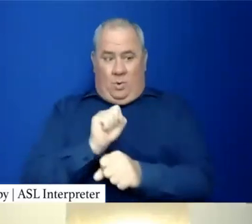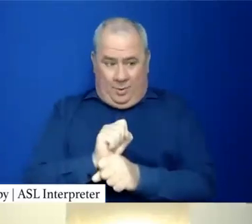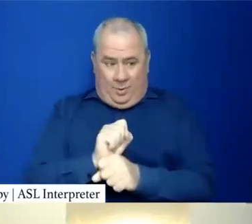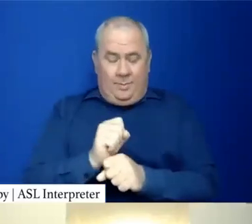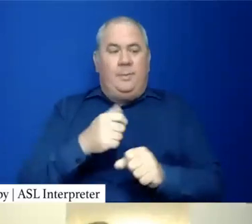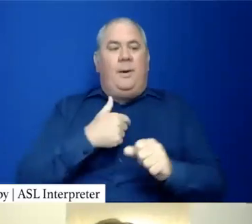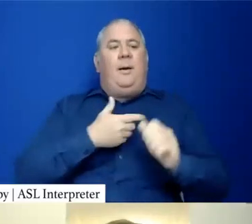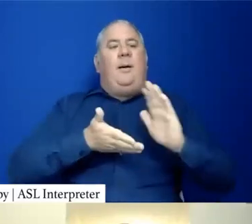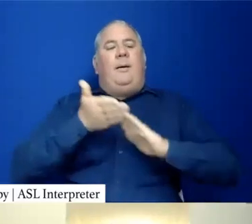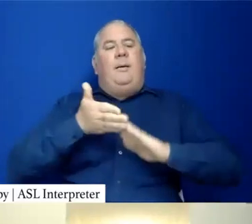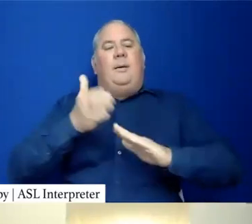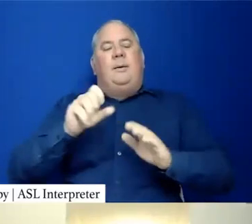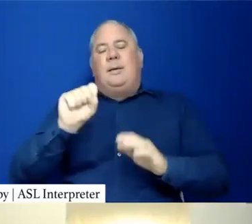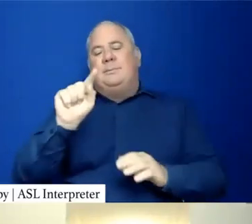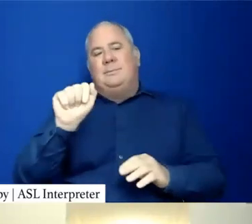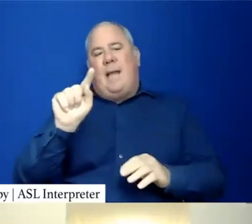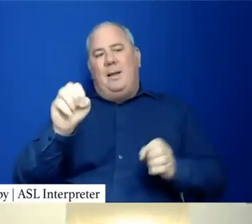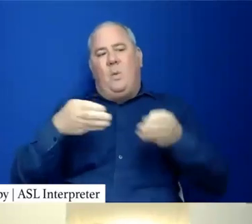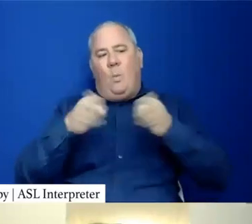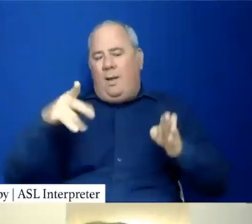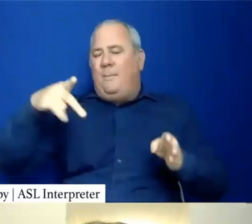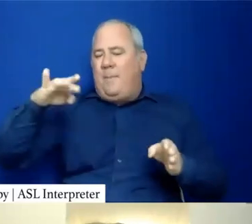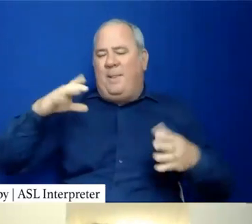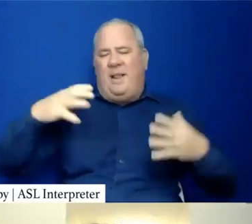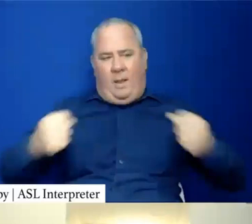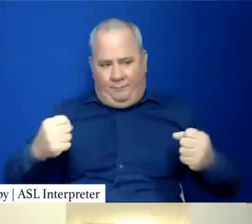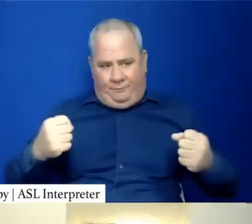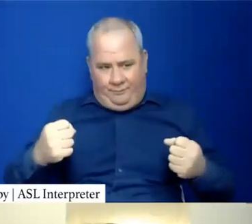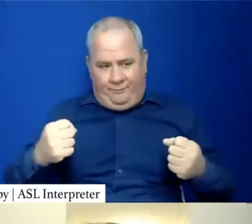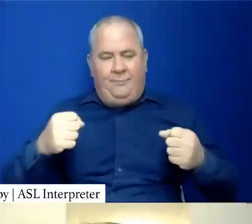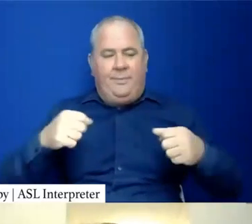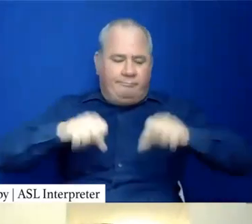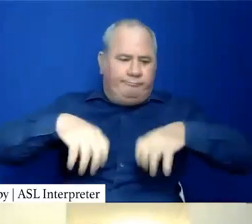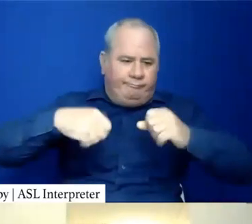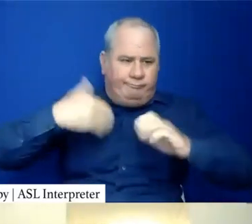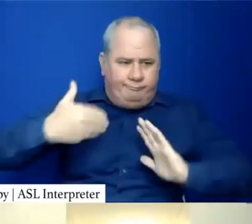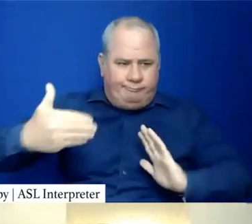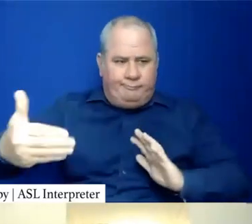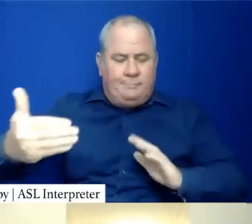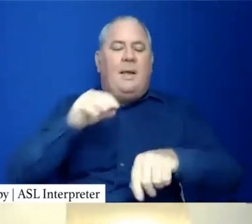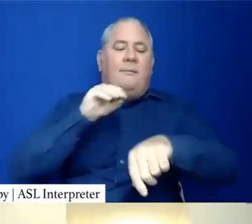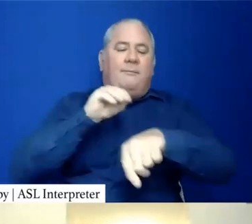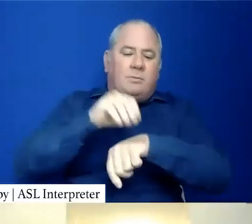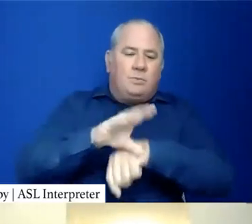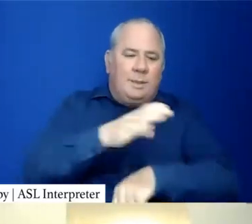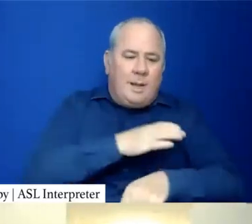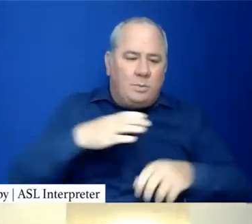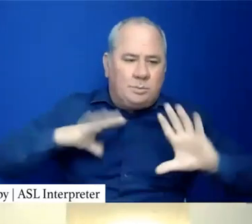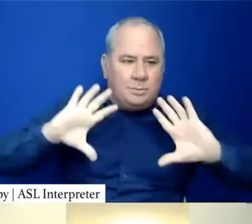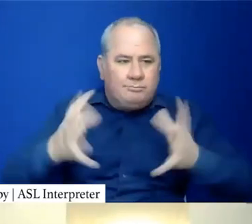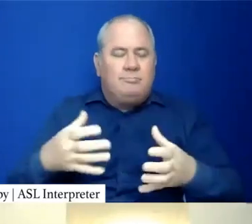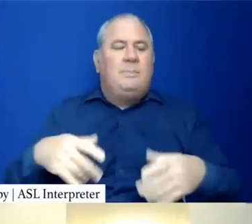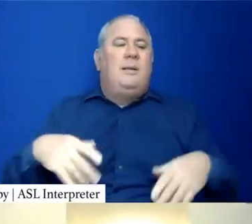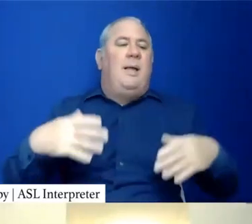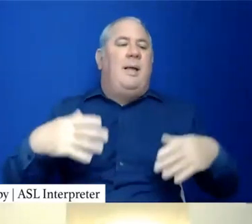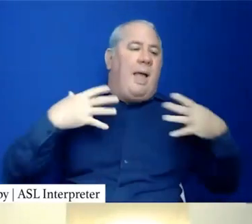partnership, which was established to be like the advisory council for the health and disability program